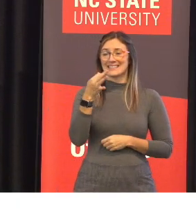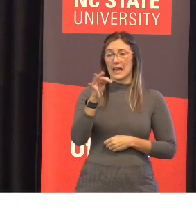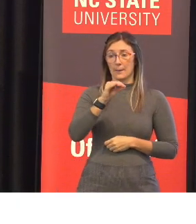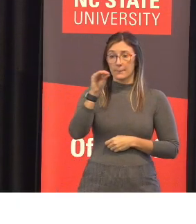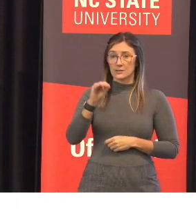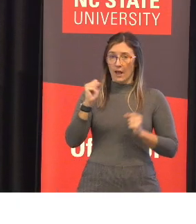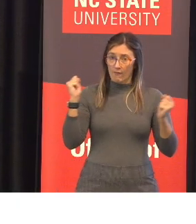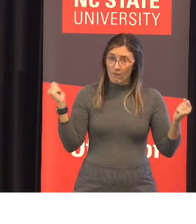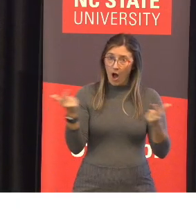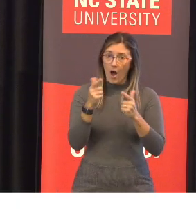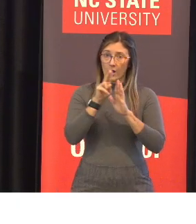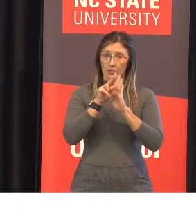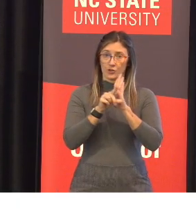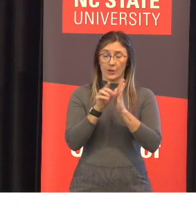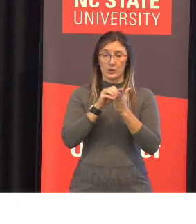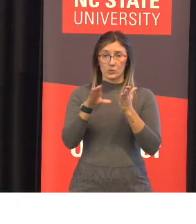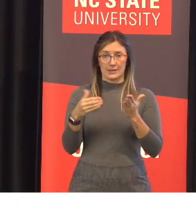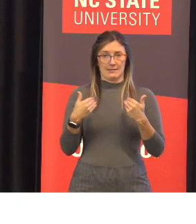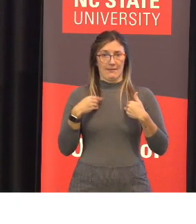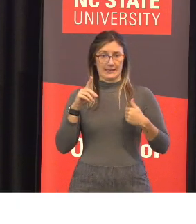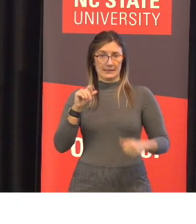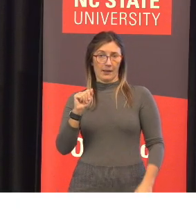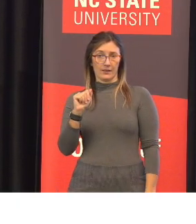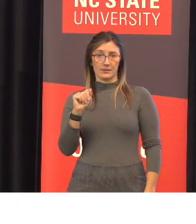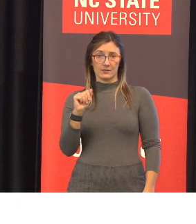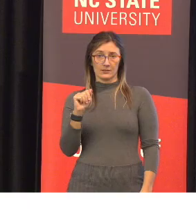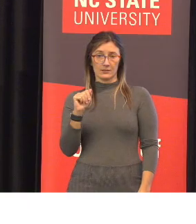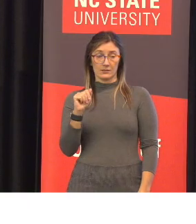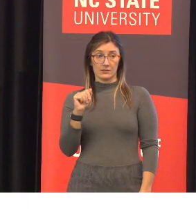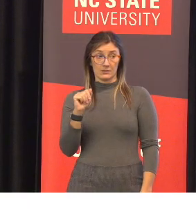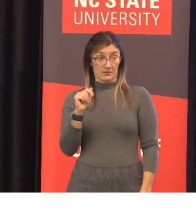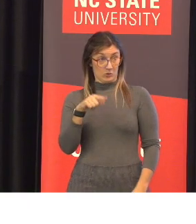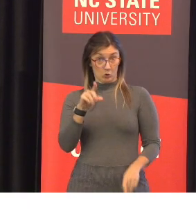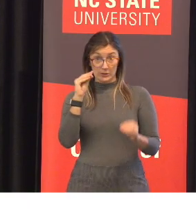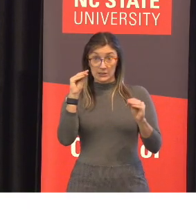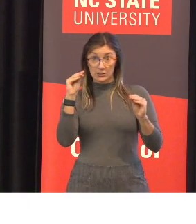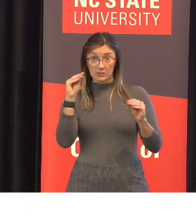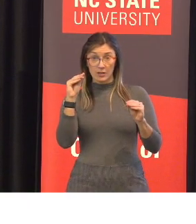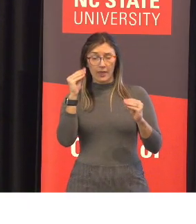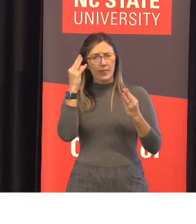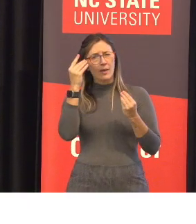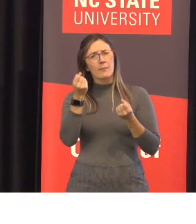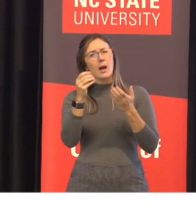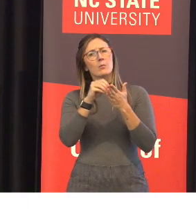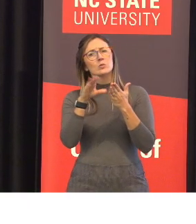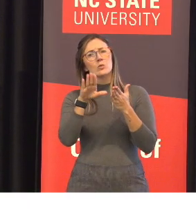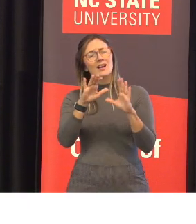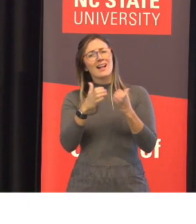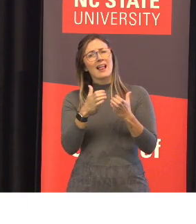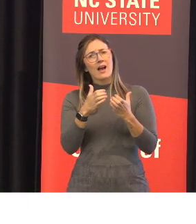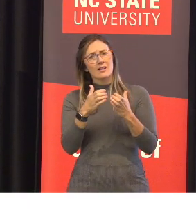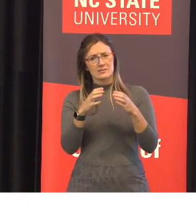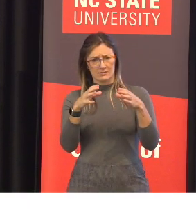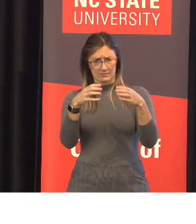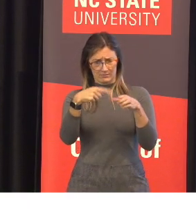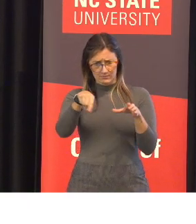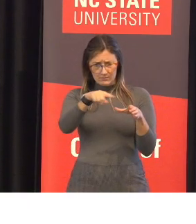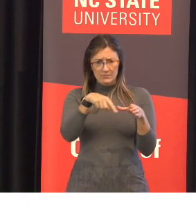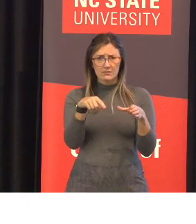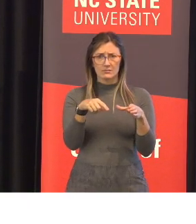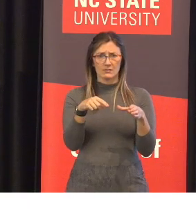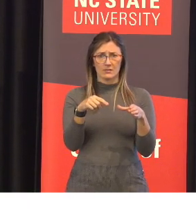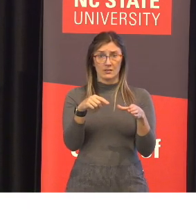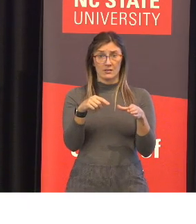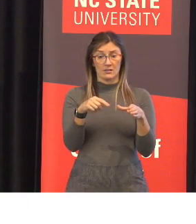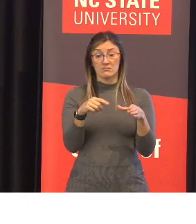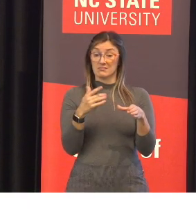nationwide have a disability. So if you teach, think about how many students are in your classes. Almost 20% of those students likely have